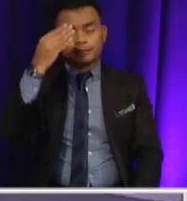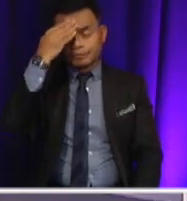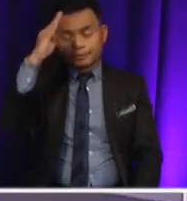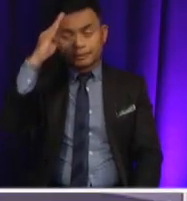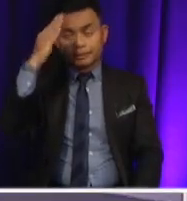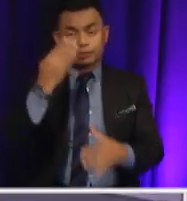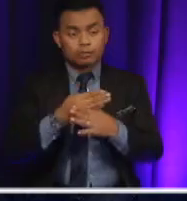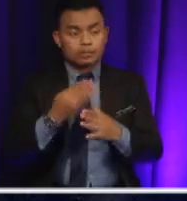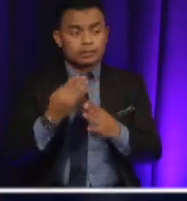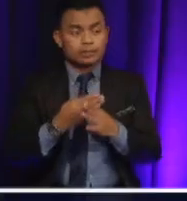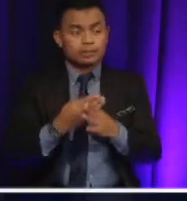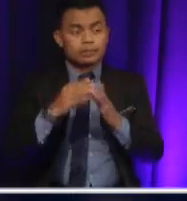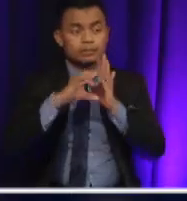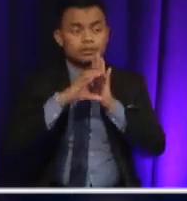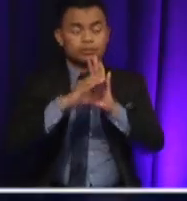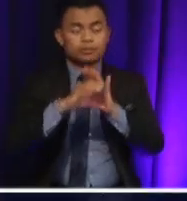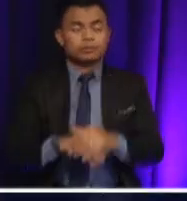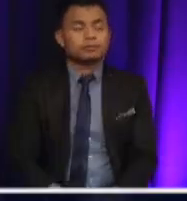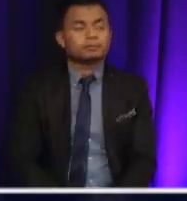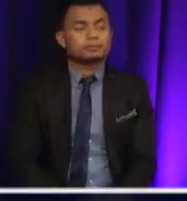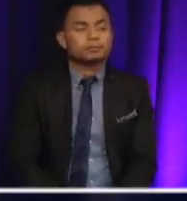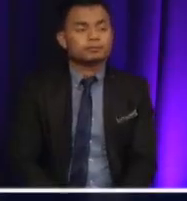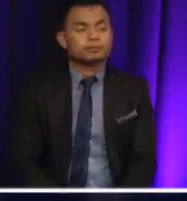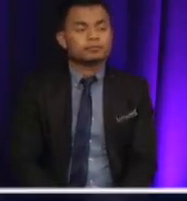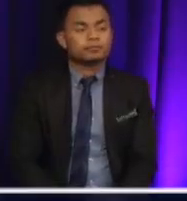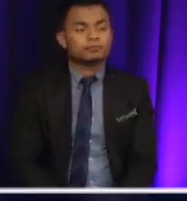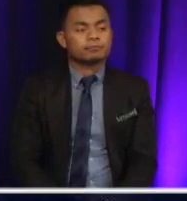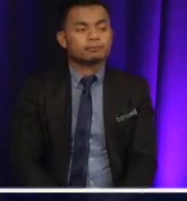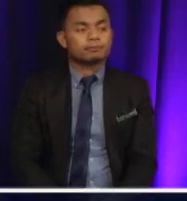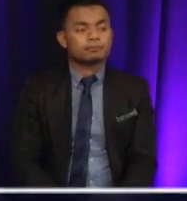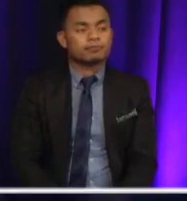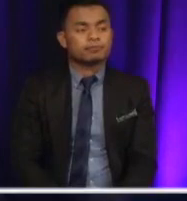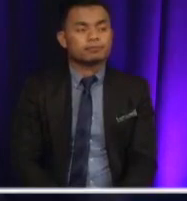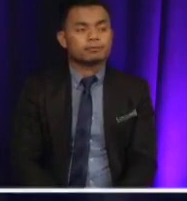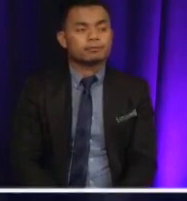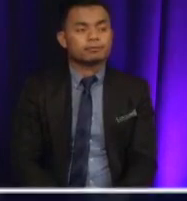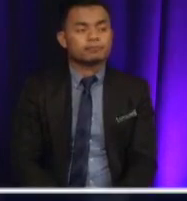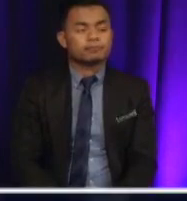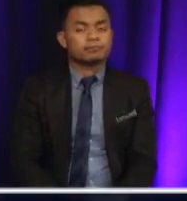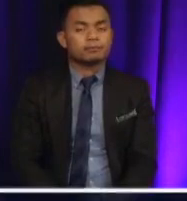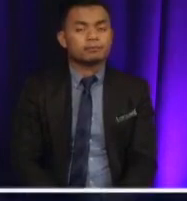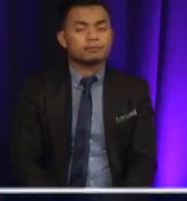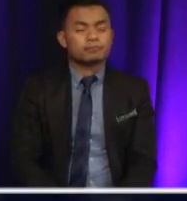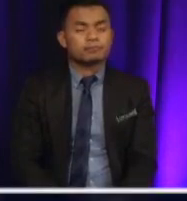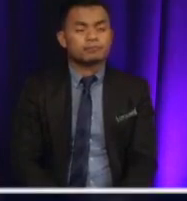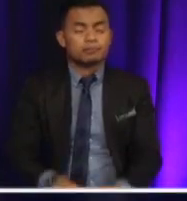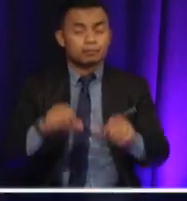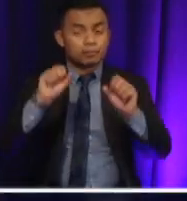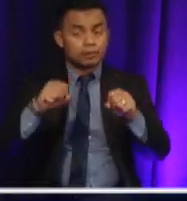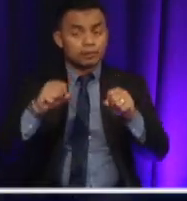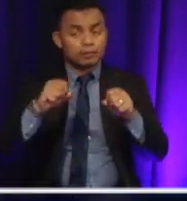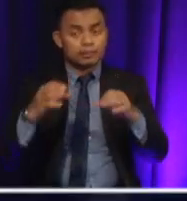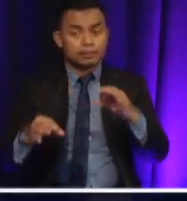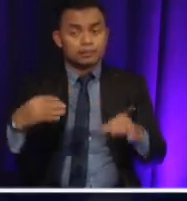say thank you. So should I also write my Yes, own why don't you poem? try? All right, Why so I'm don't you going to try? quickly write about, should it be things